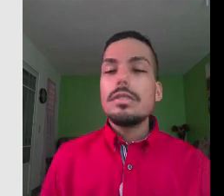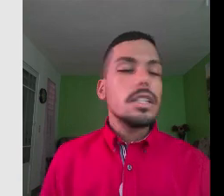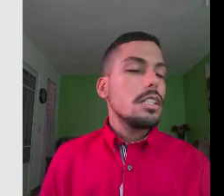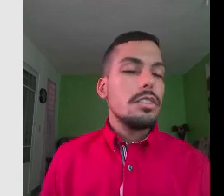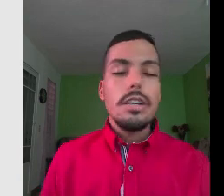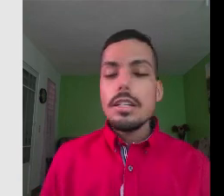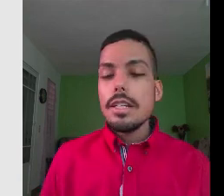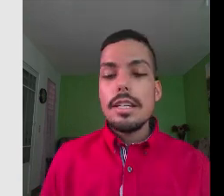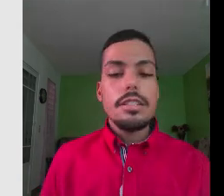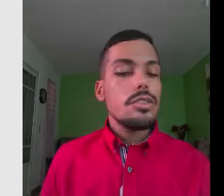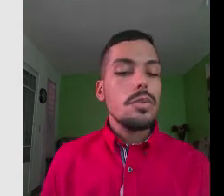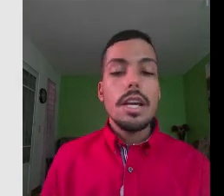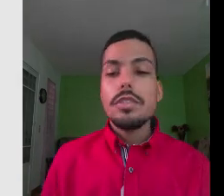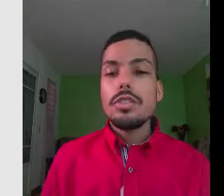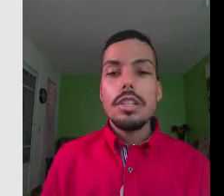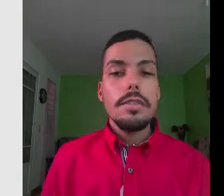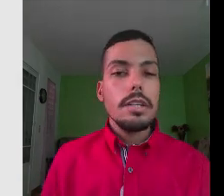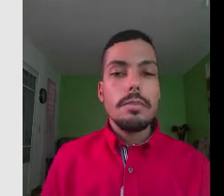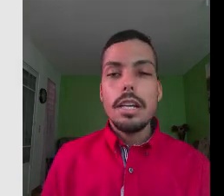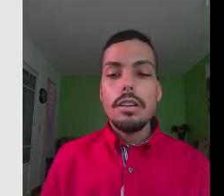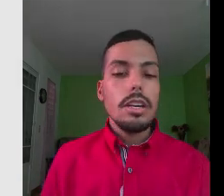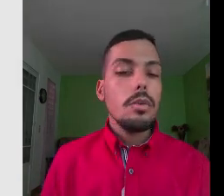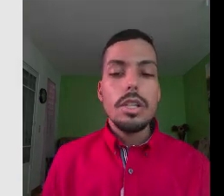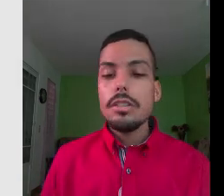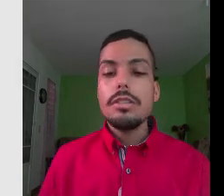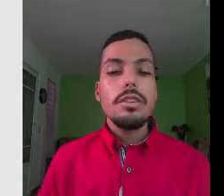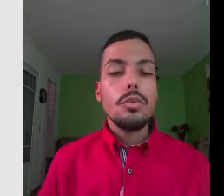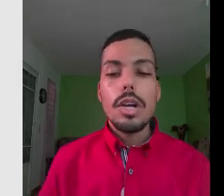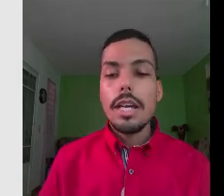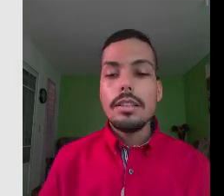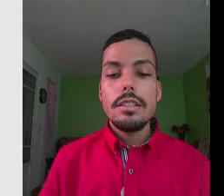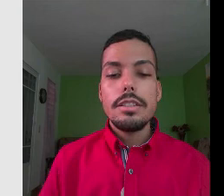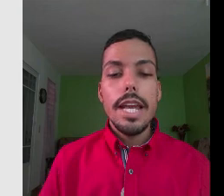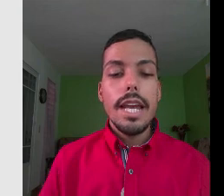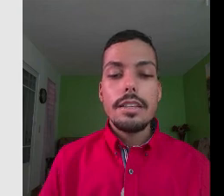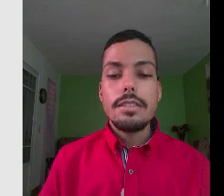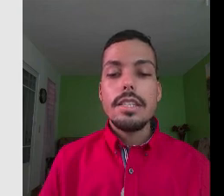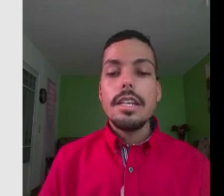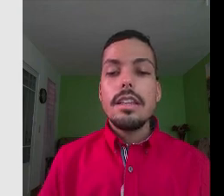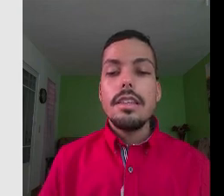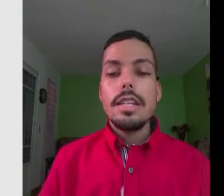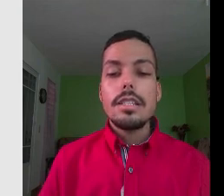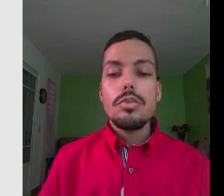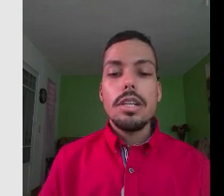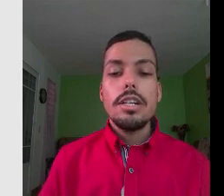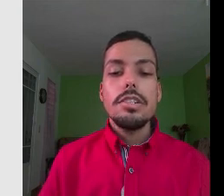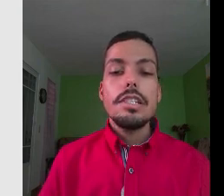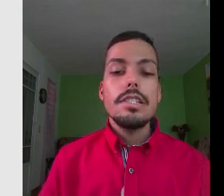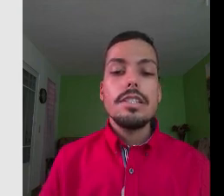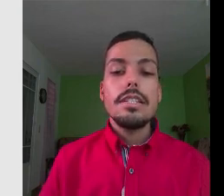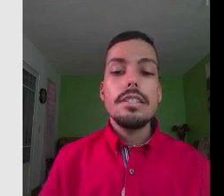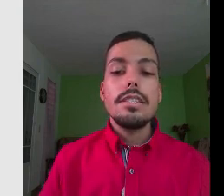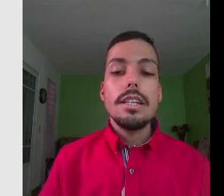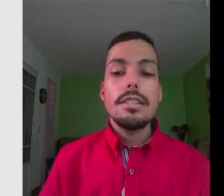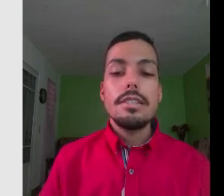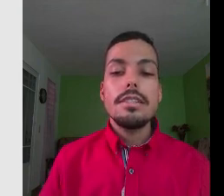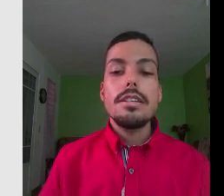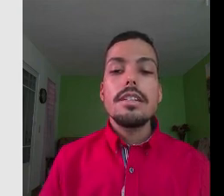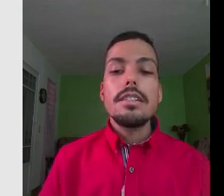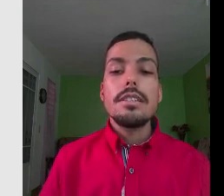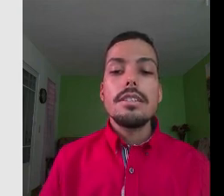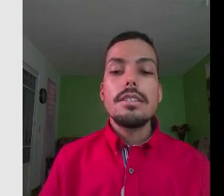No, very good, it doesn't has it, so we have to leave it in blank, okay? We don't write the letter X. The next one here, this is a